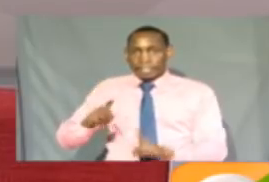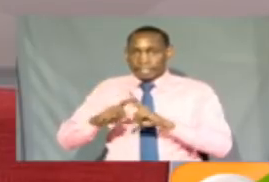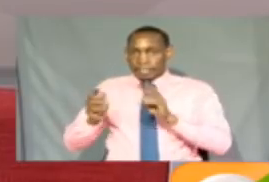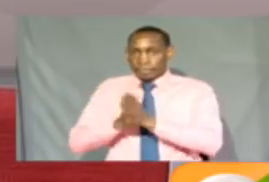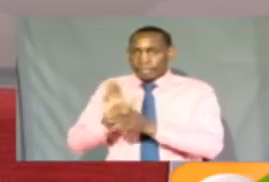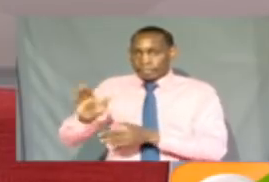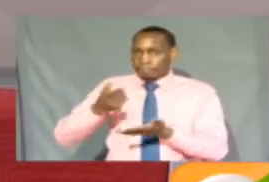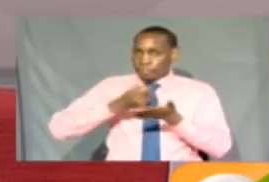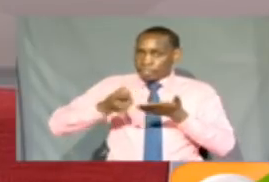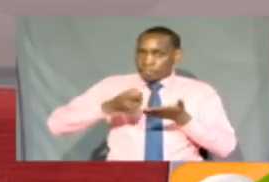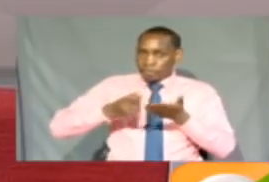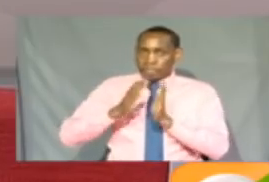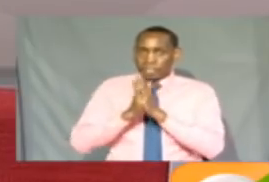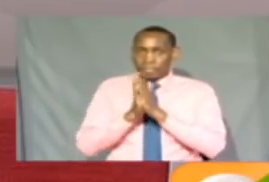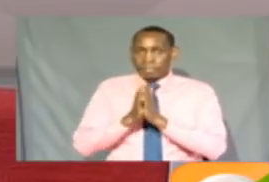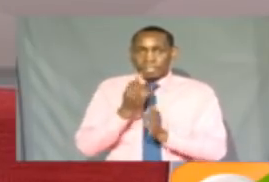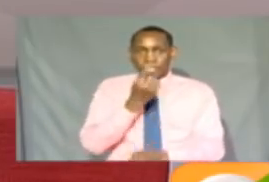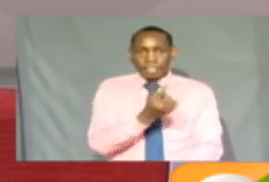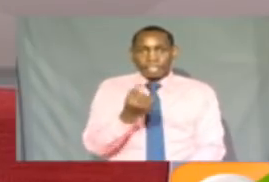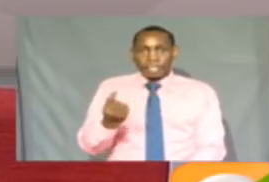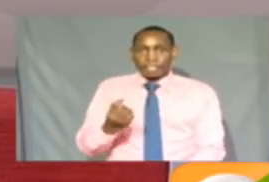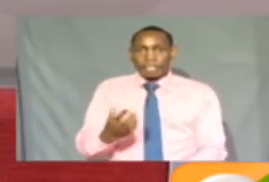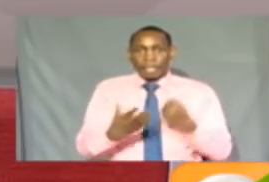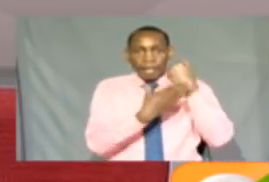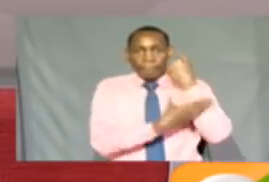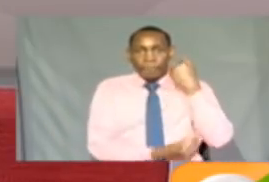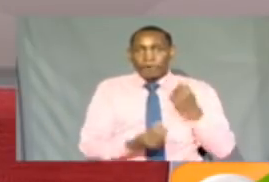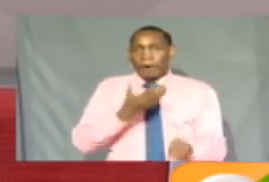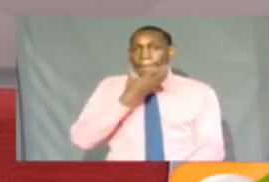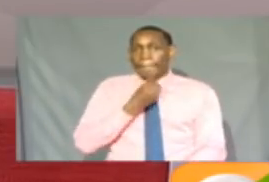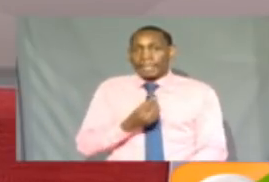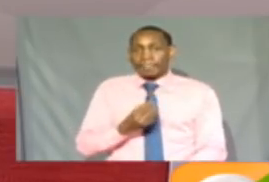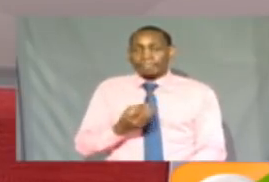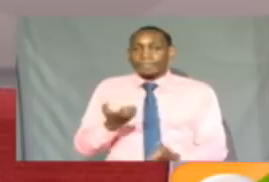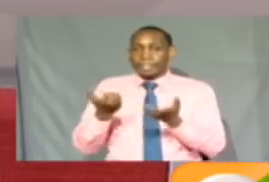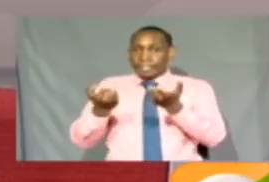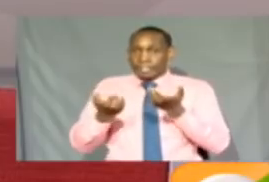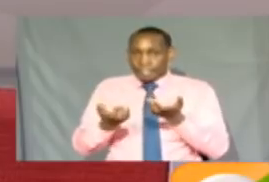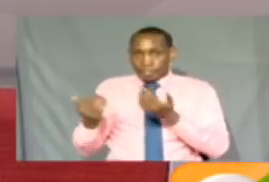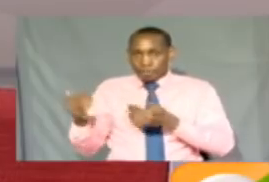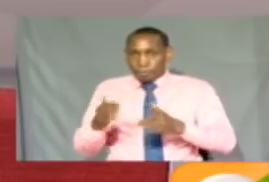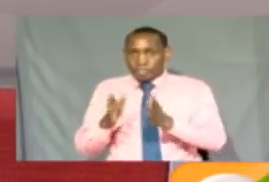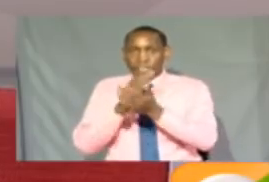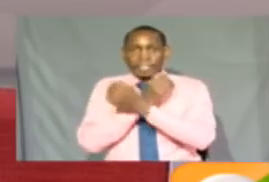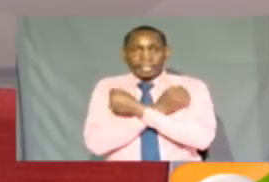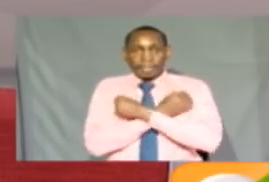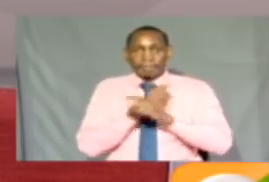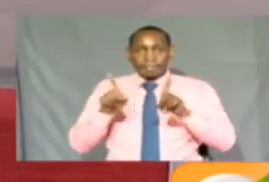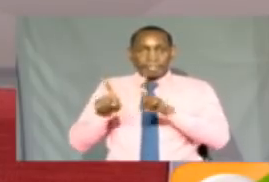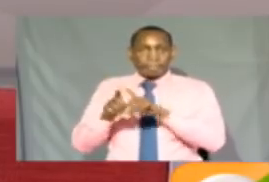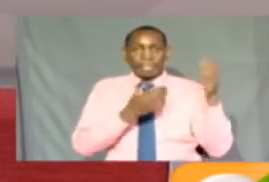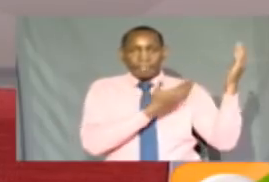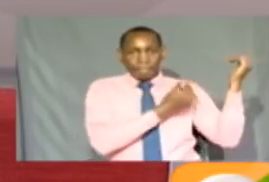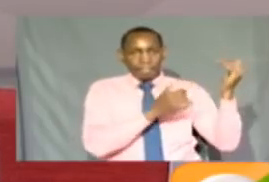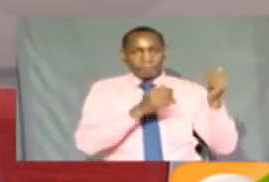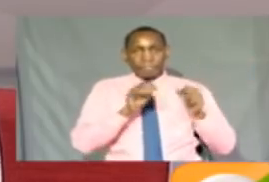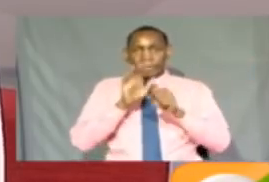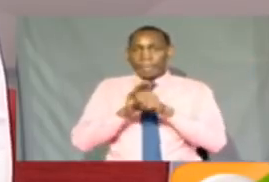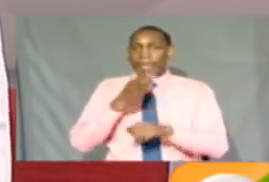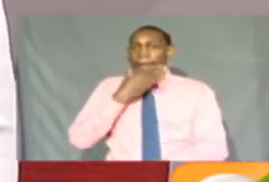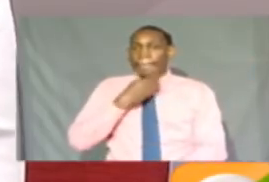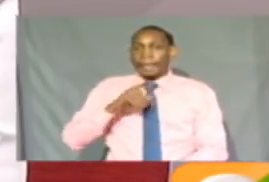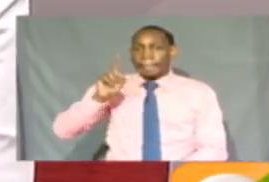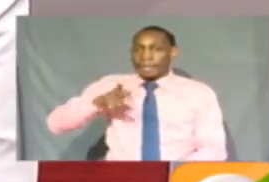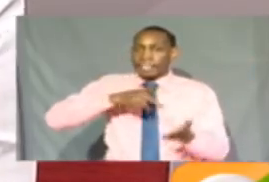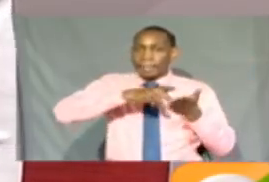write this article, "Every Broke Guy Deserves a Shot at Love." And there's always this expectation that men have to